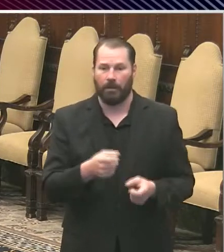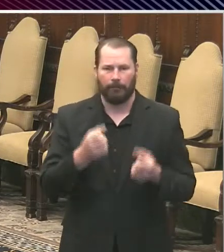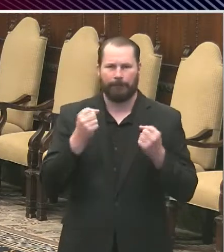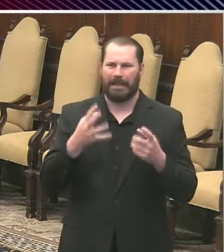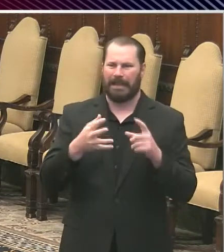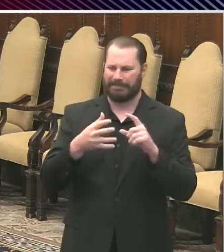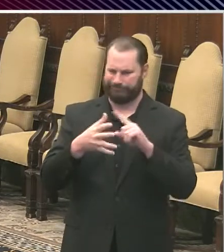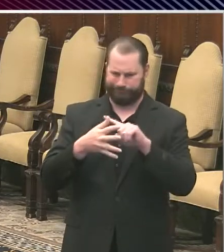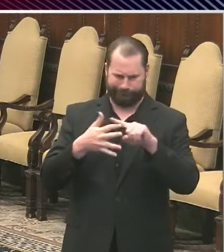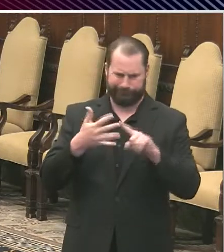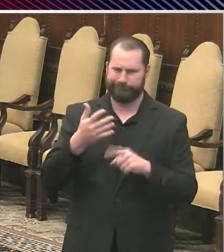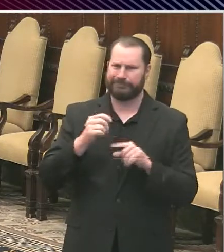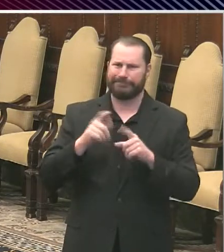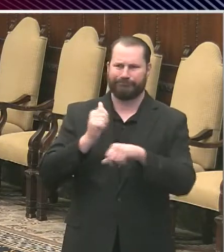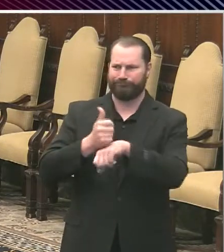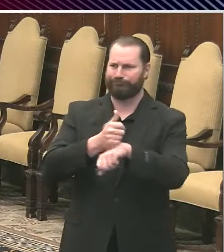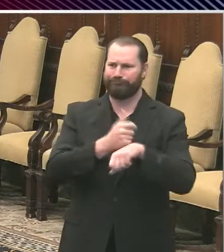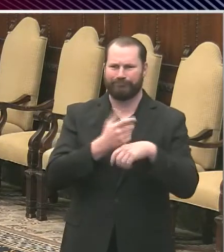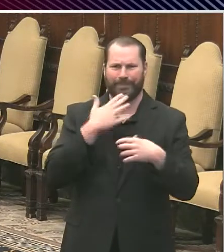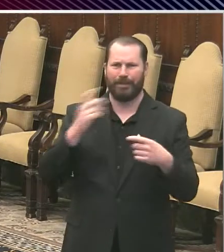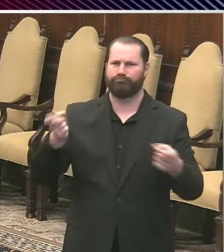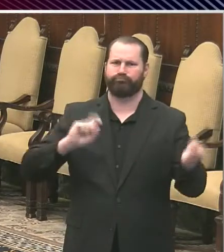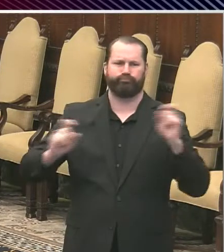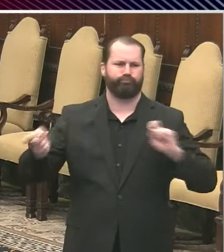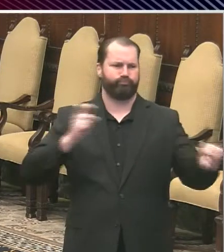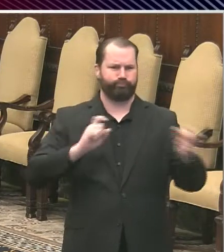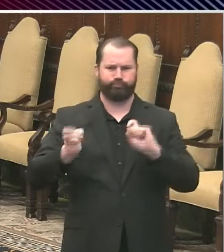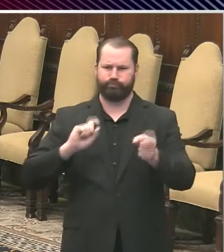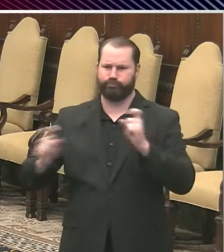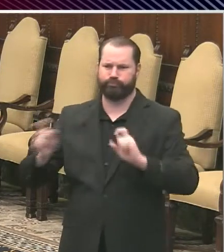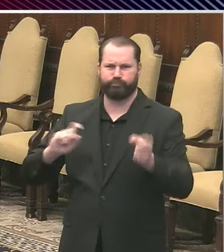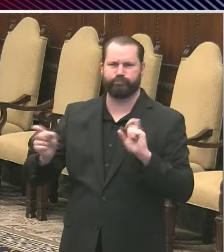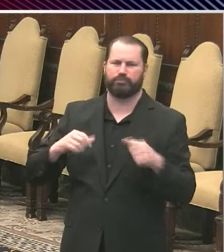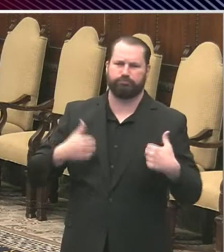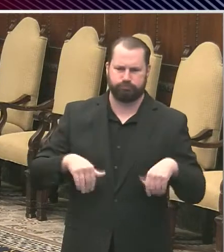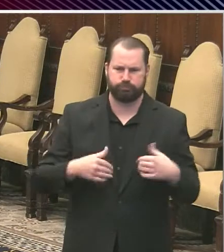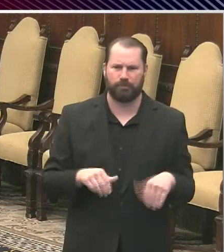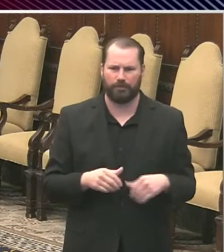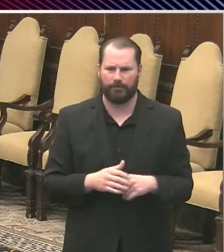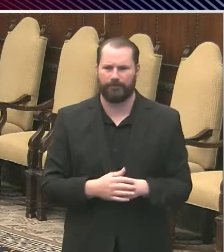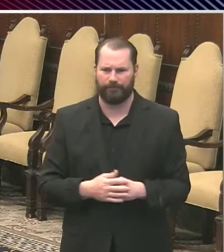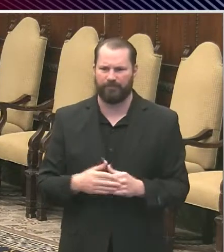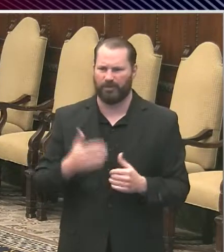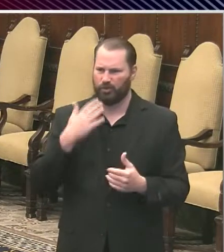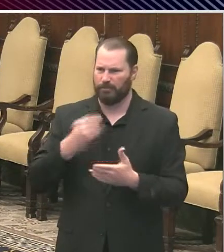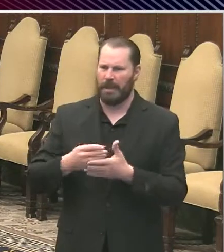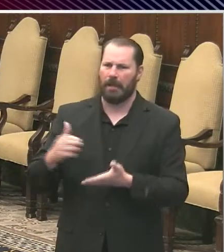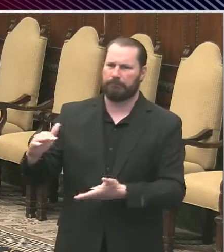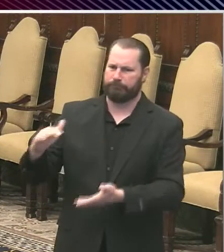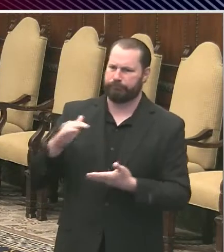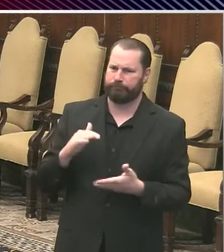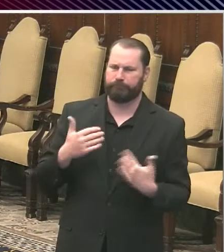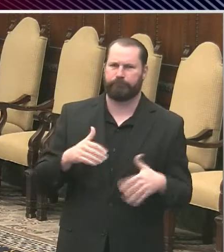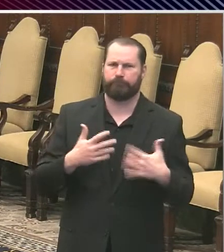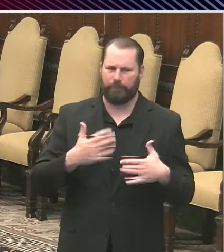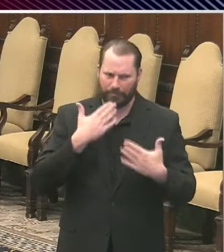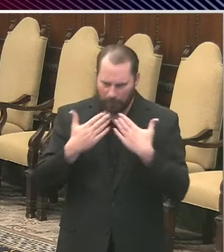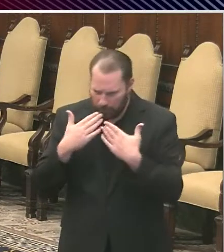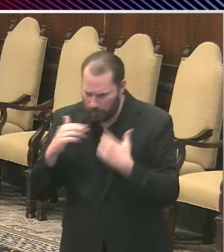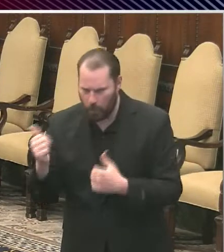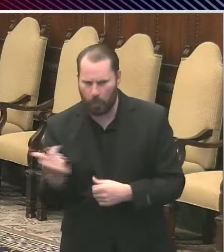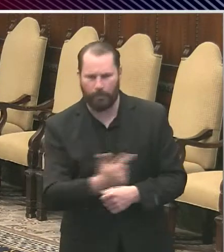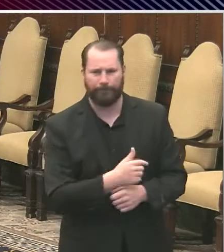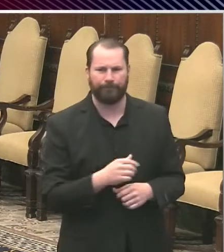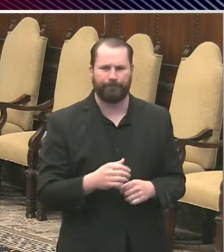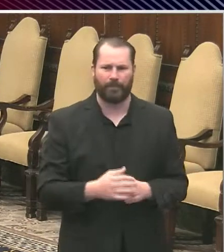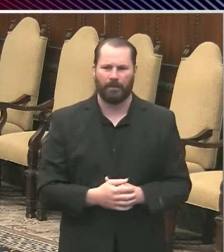Foundation, John Powers Middleton, and the Hearst Foundations for your generous donations to the fund this week. These contributions,